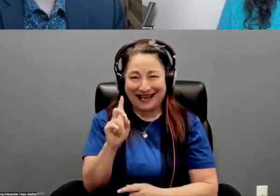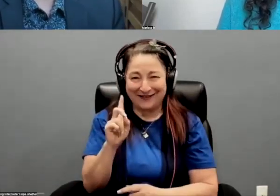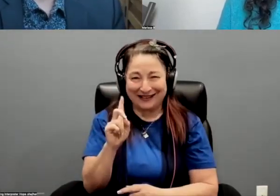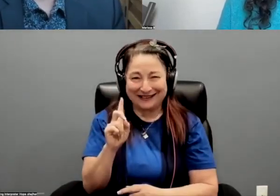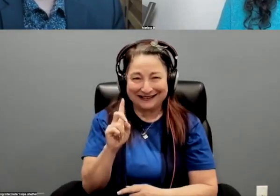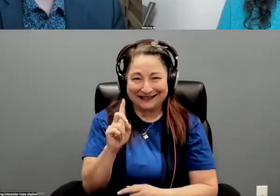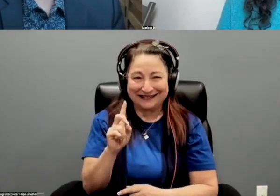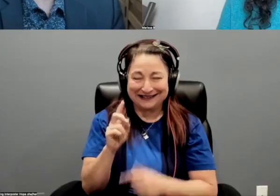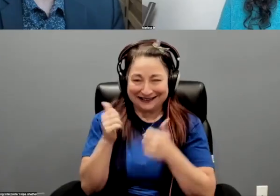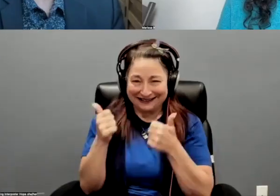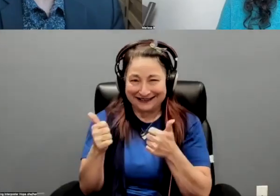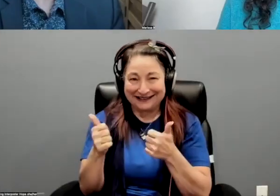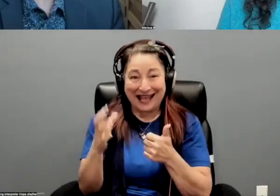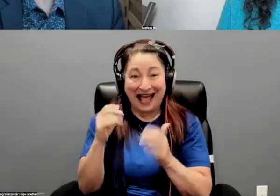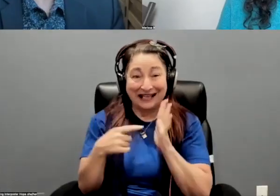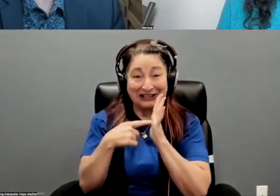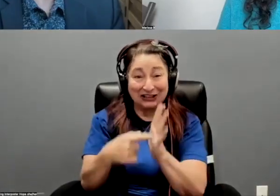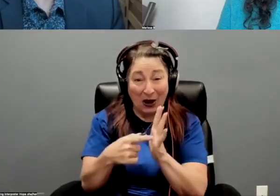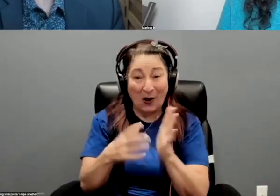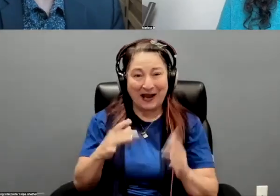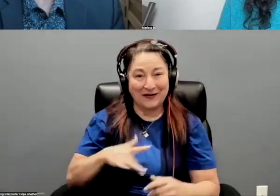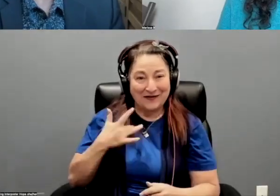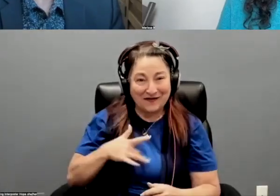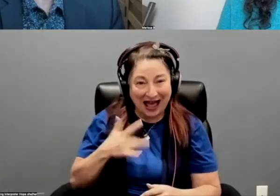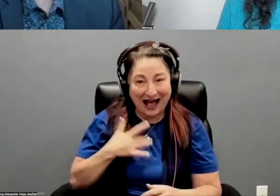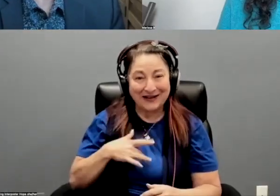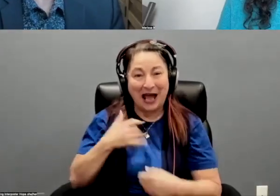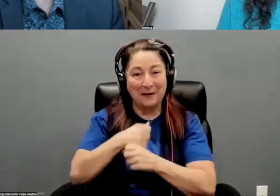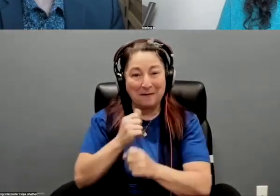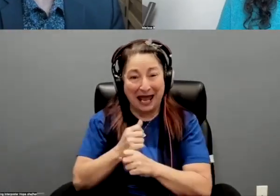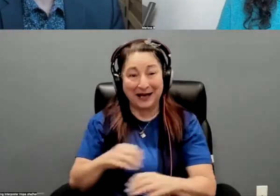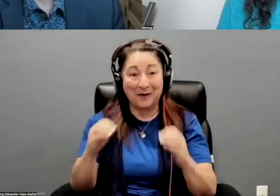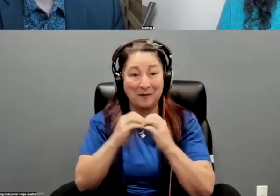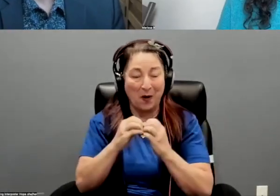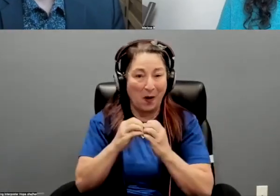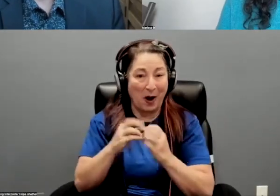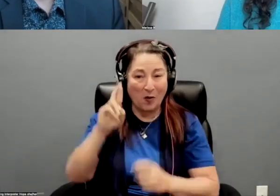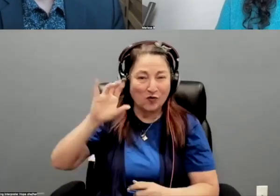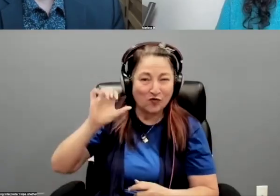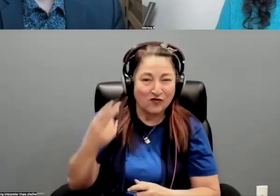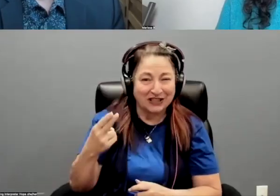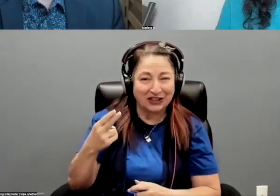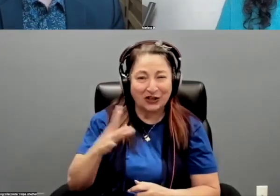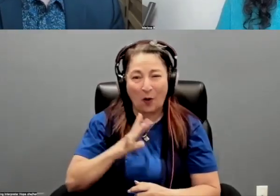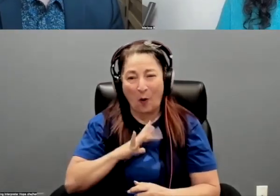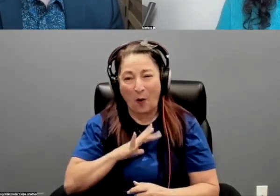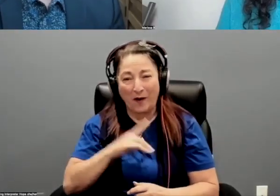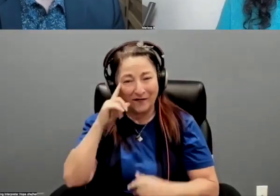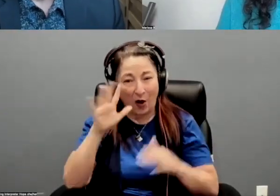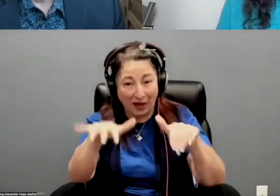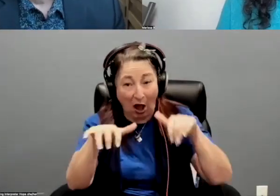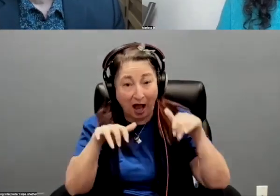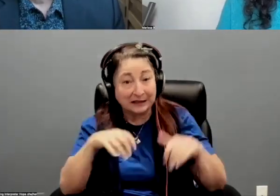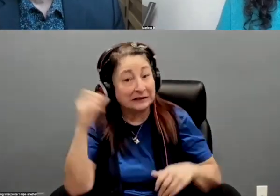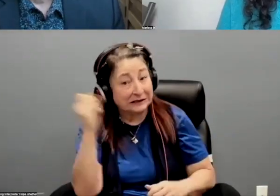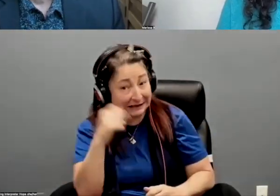That's yeah, yeah, and it showed and it felt and it made it even more rich for the audience. Um, Yeah,